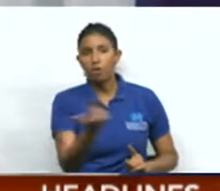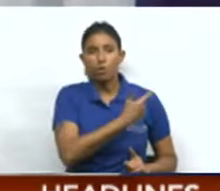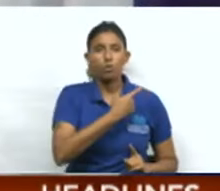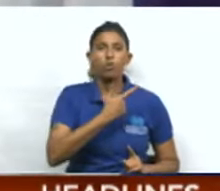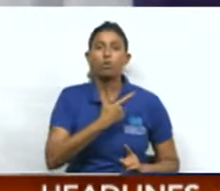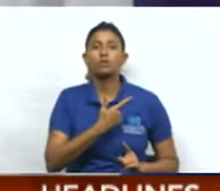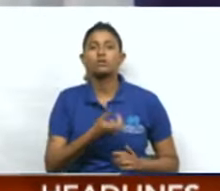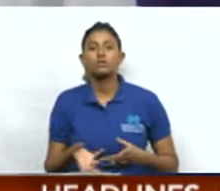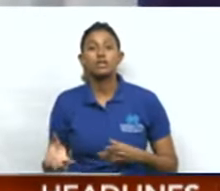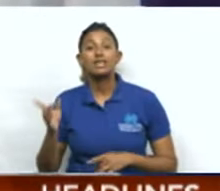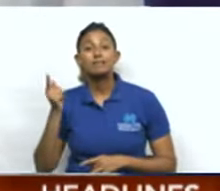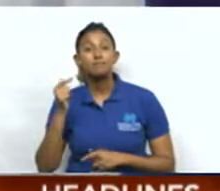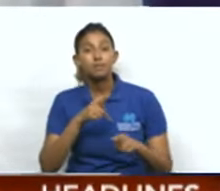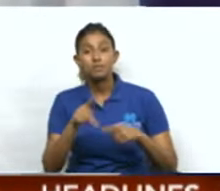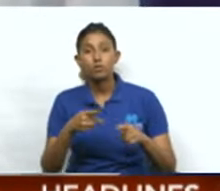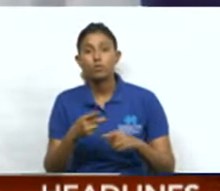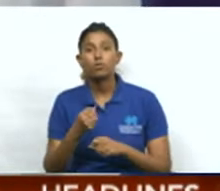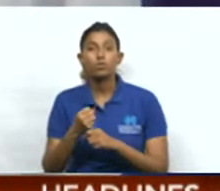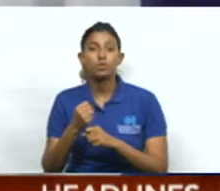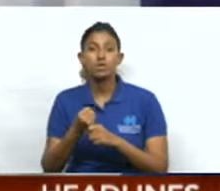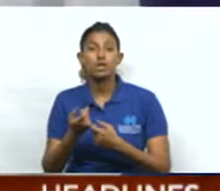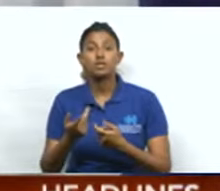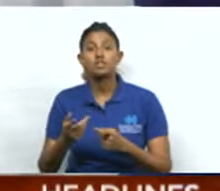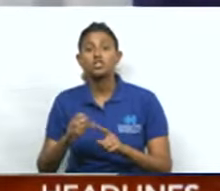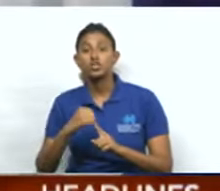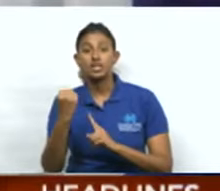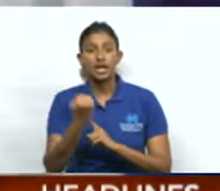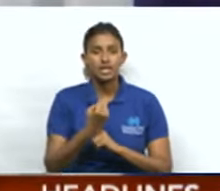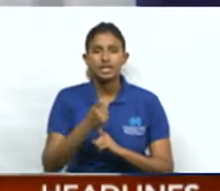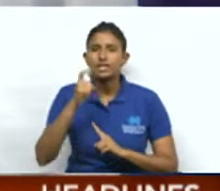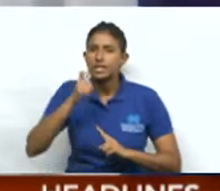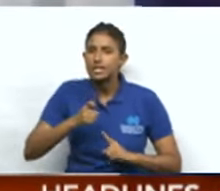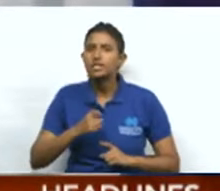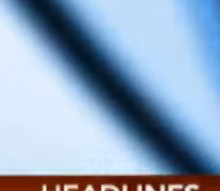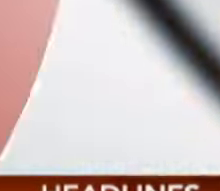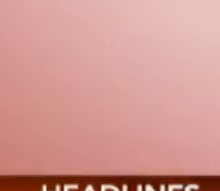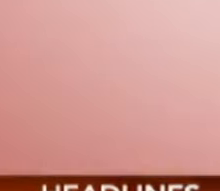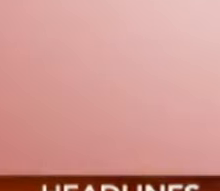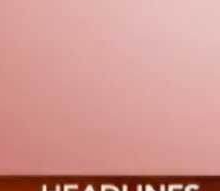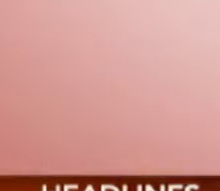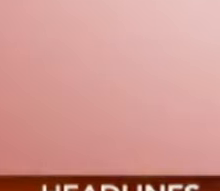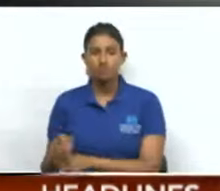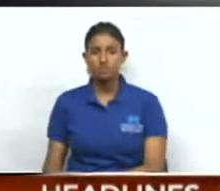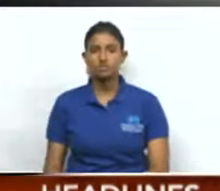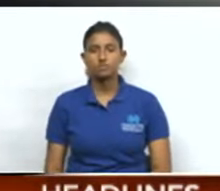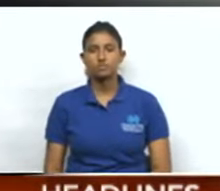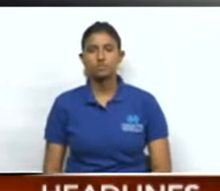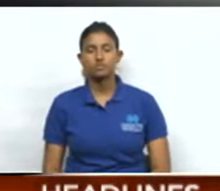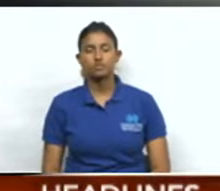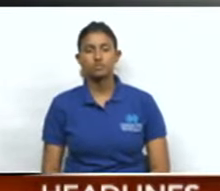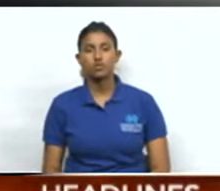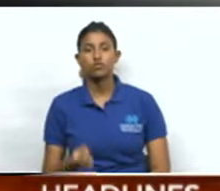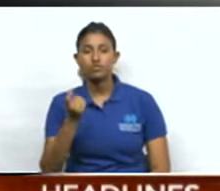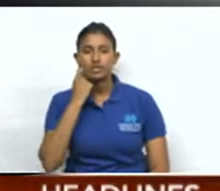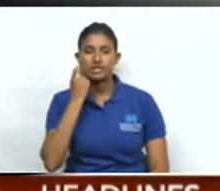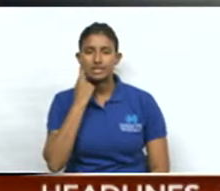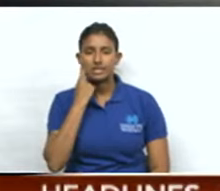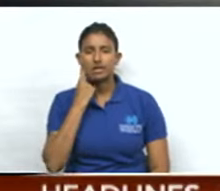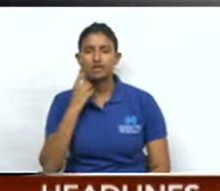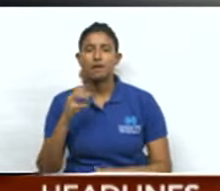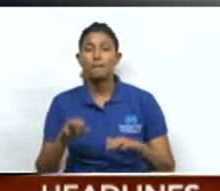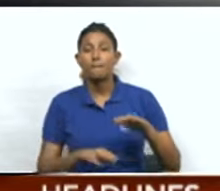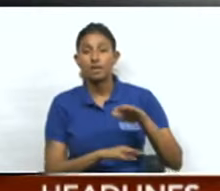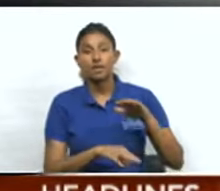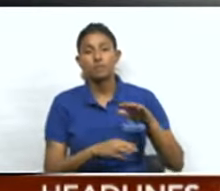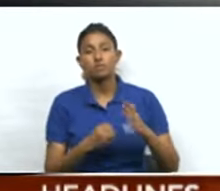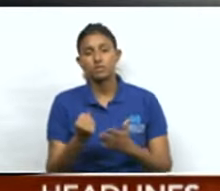society to come out of their silos and address crime collectively. The recent minimum wage increase should